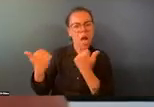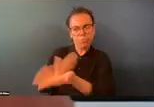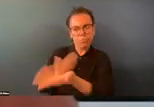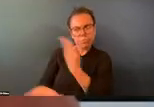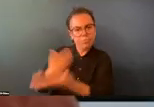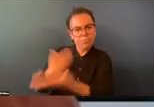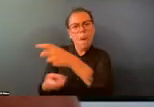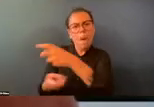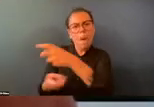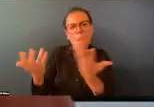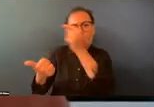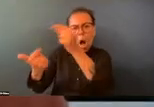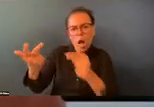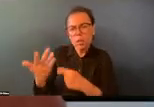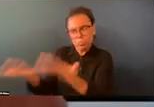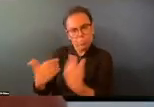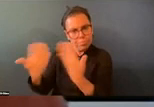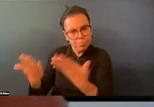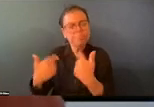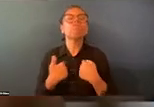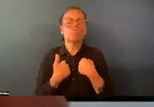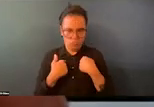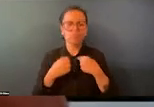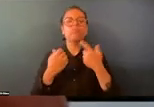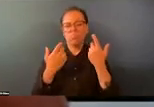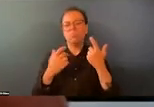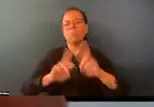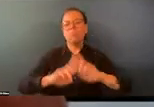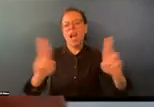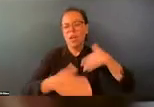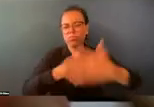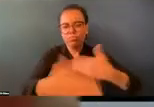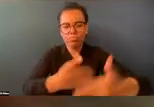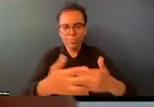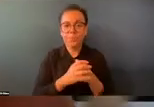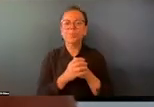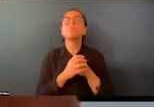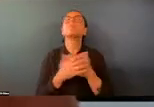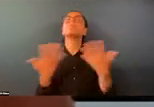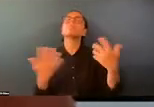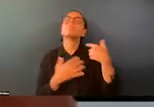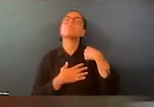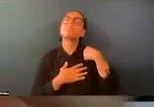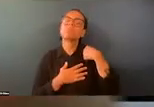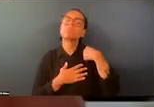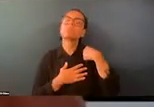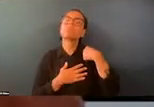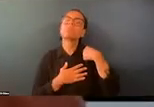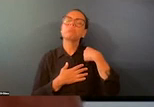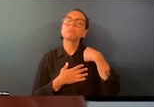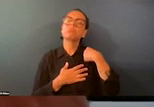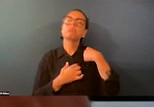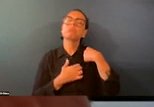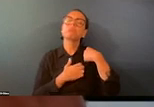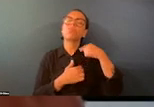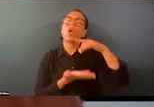that, for example, when Equidev planned to design, to construct